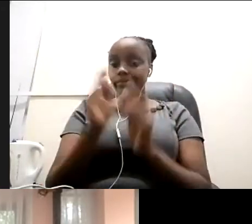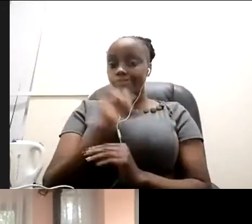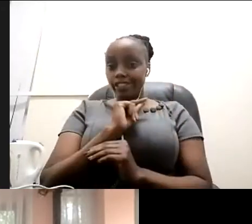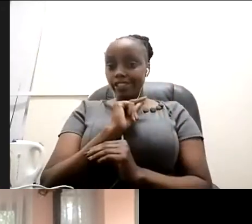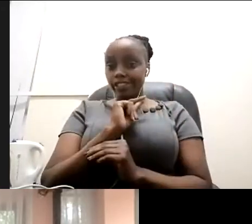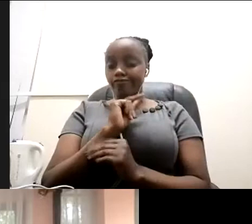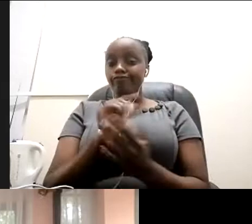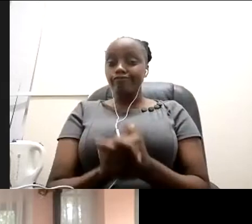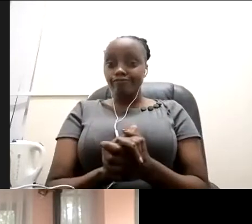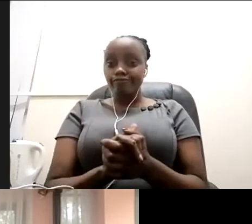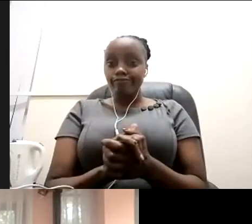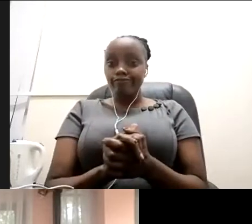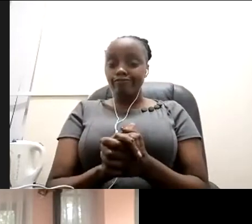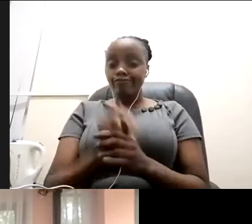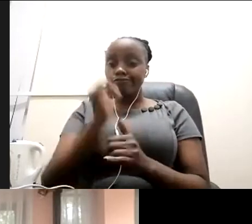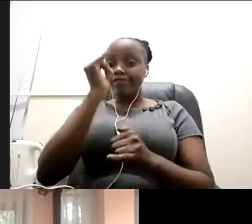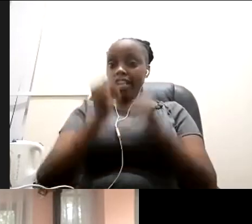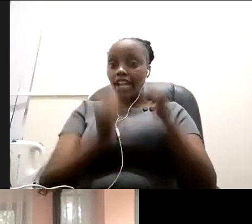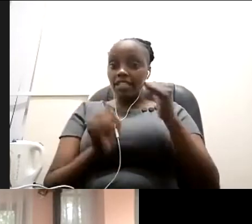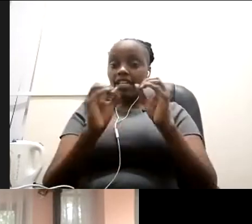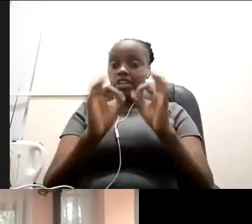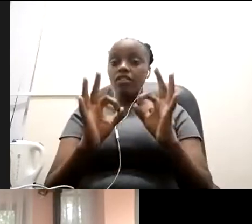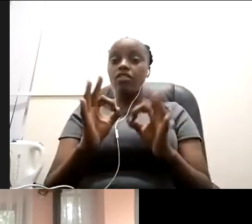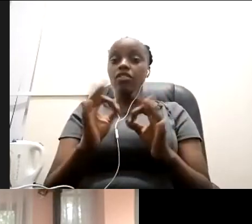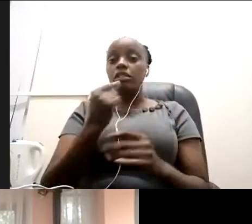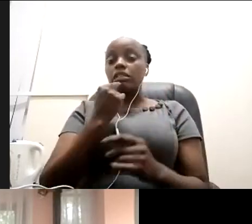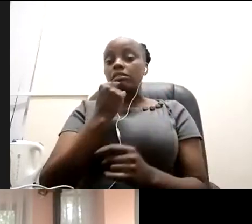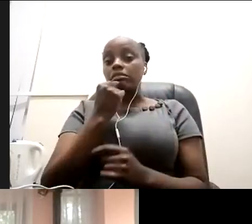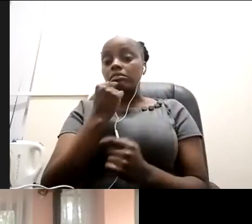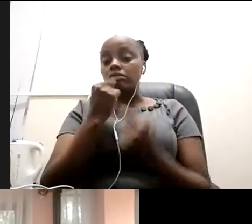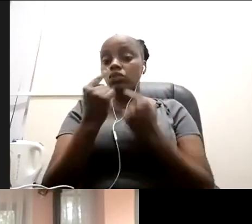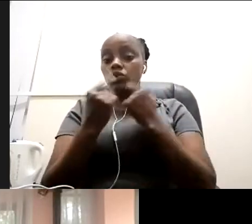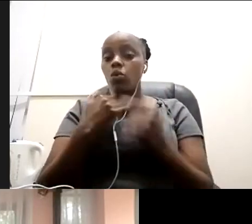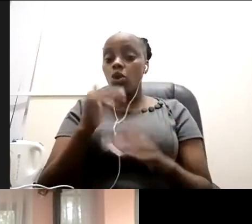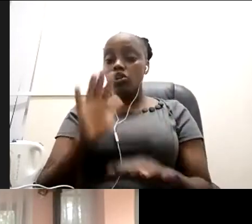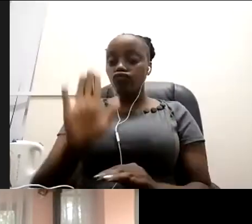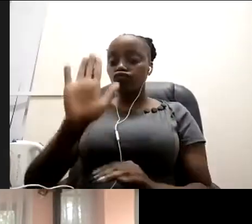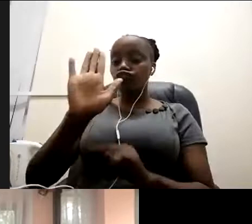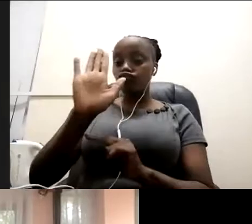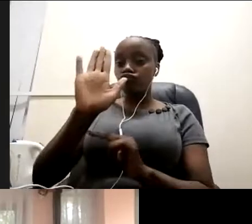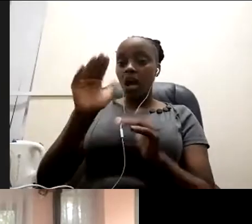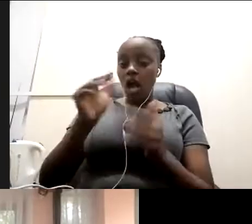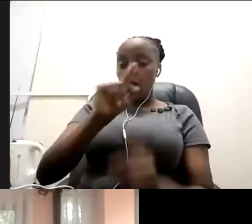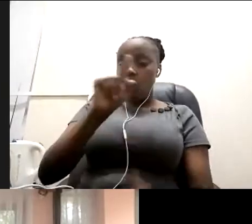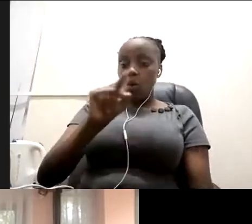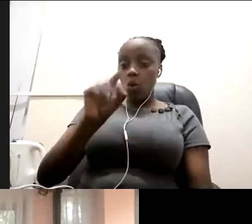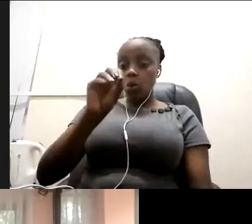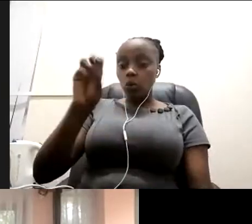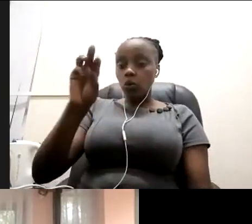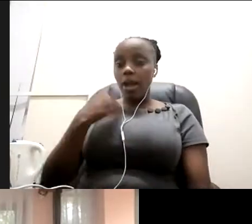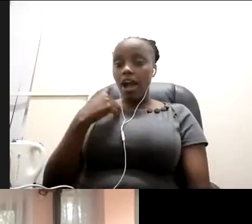And last thing, if you want to speak, please raise your hand through Zoom. There is a blue